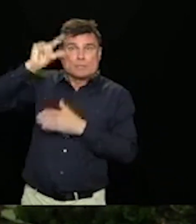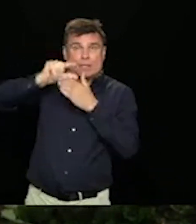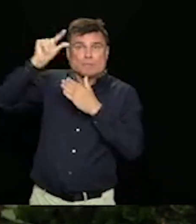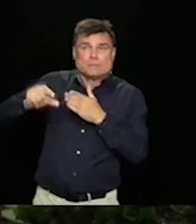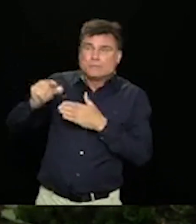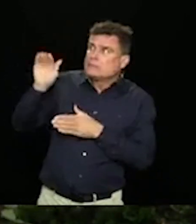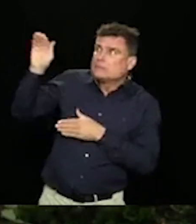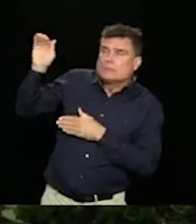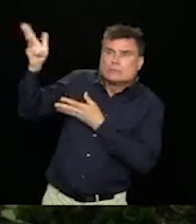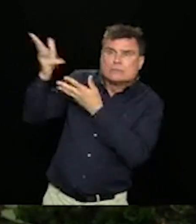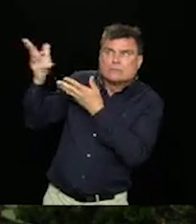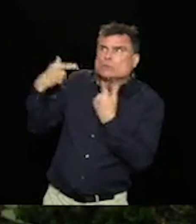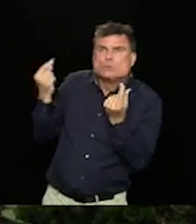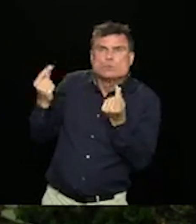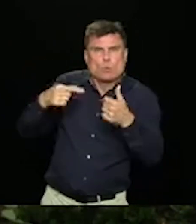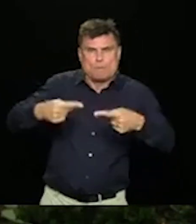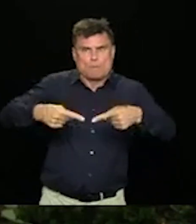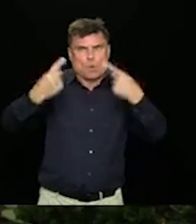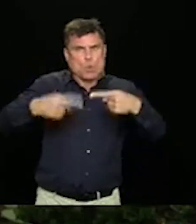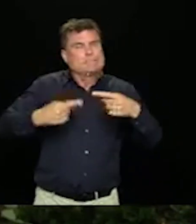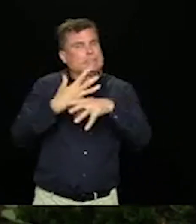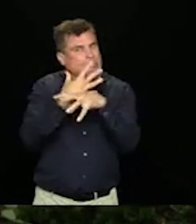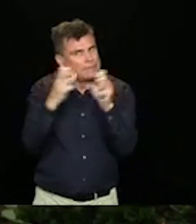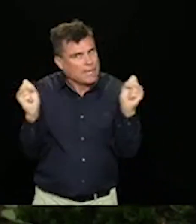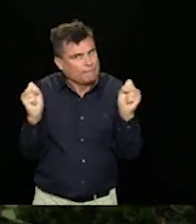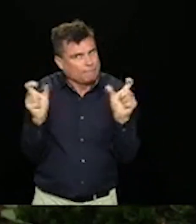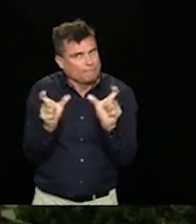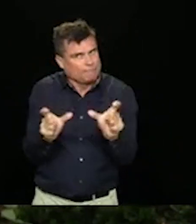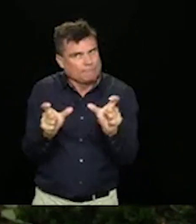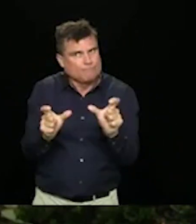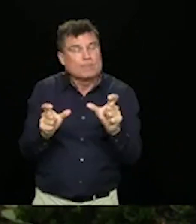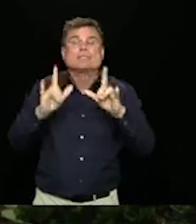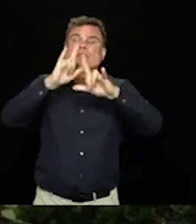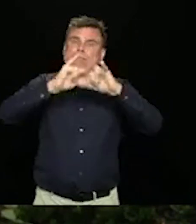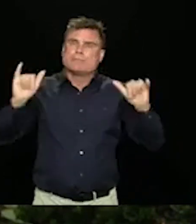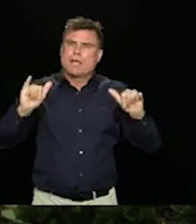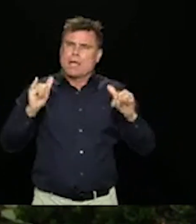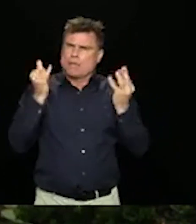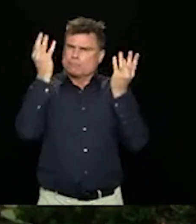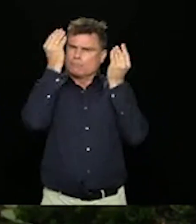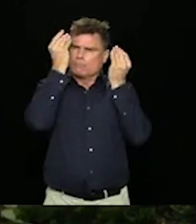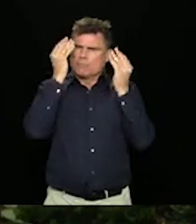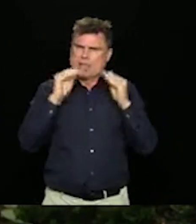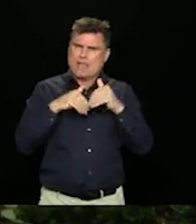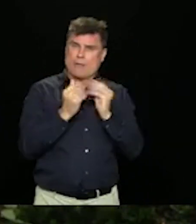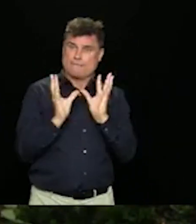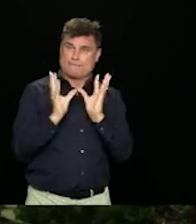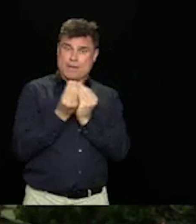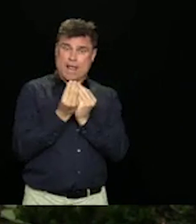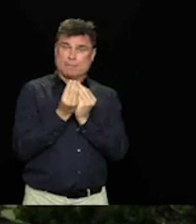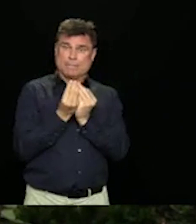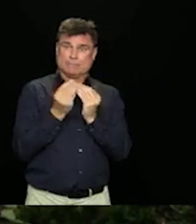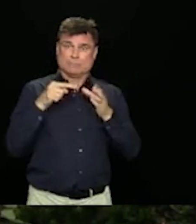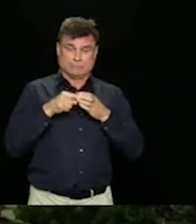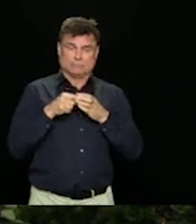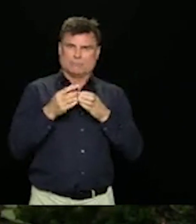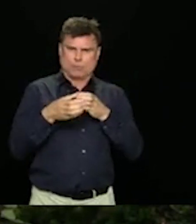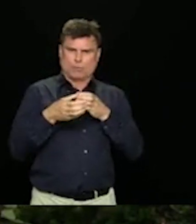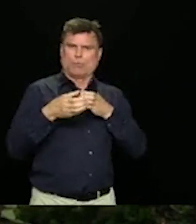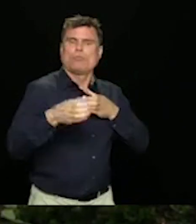public health, but also looking to things like family reunification as the beginning of the softening of the border as we